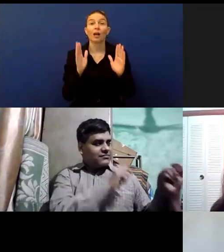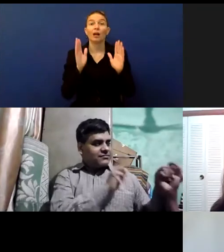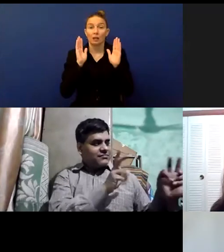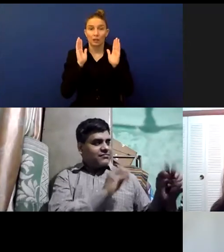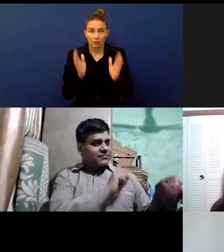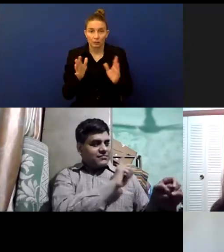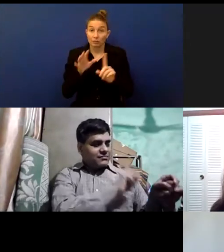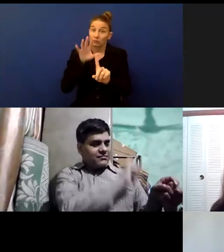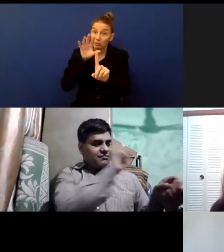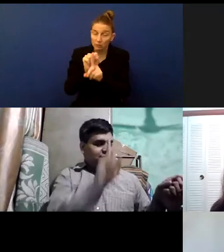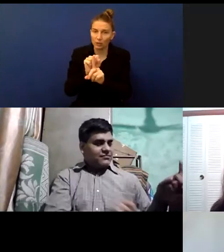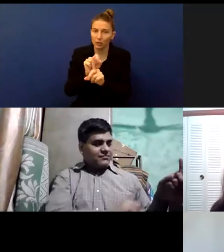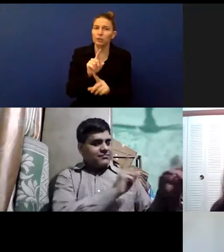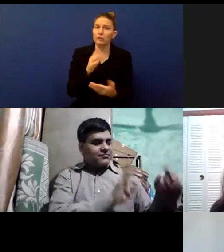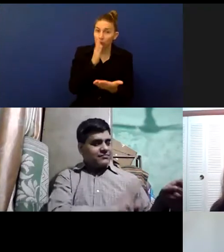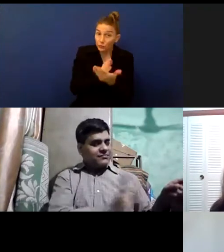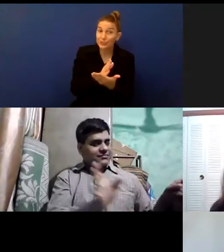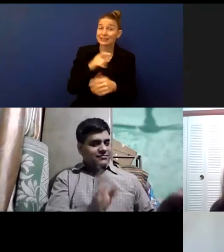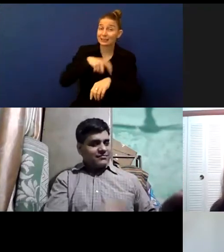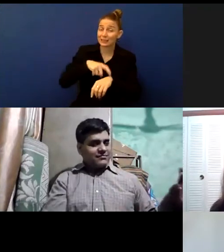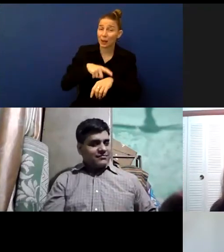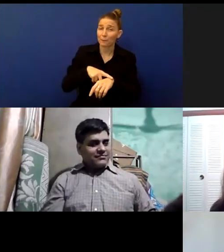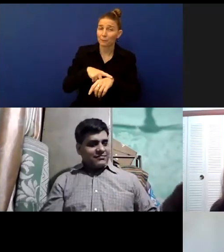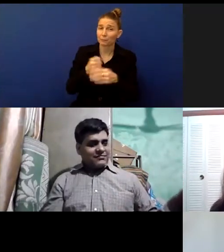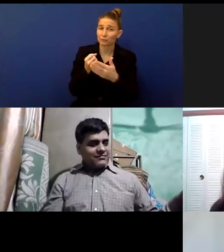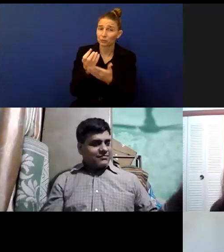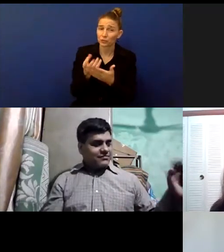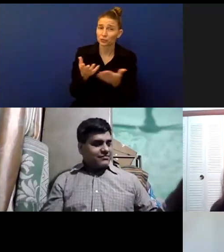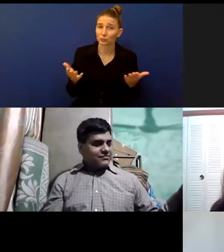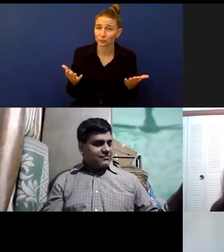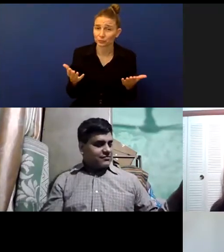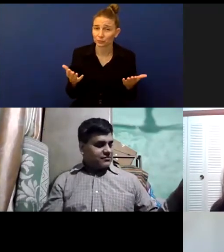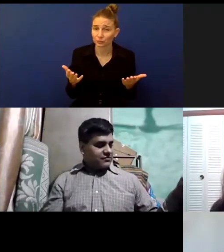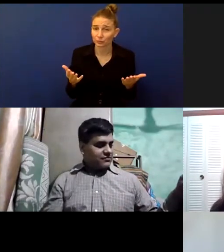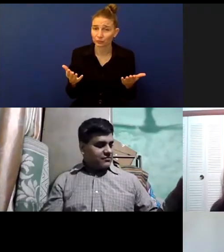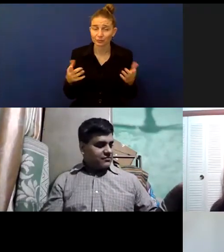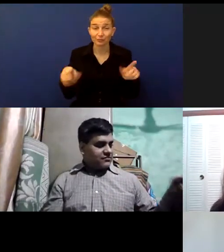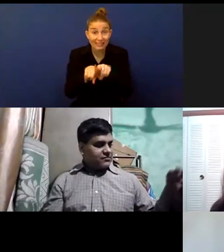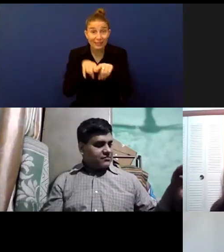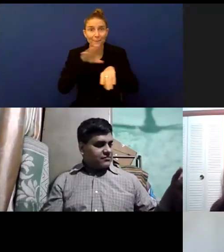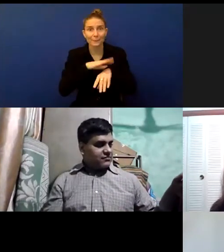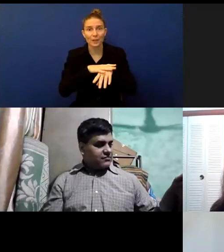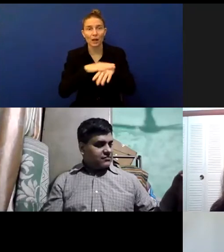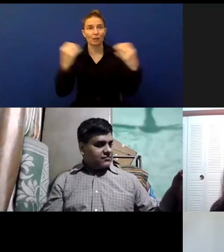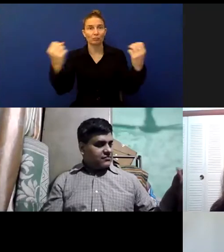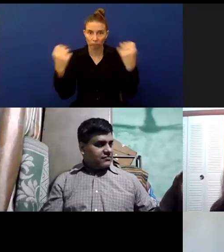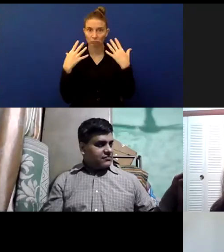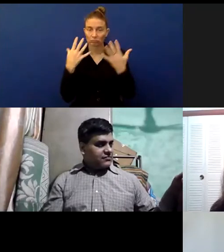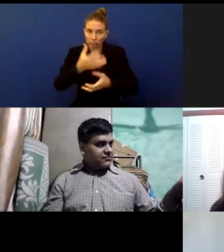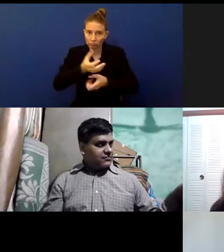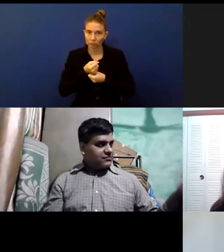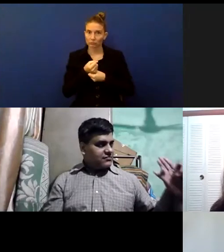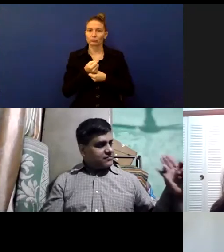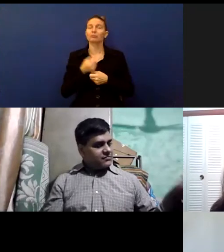information or relevant information specific to disability categories. And then the government can support all